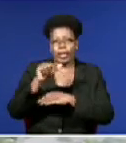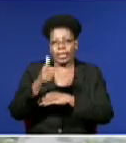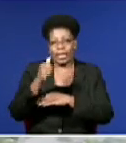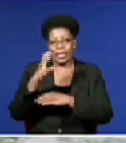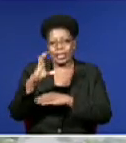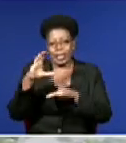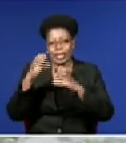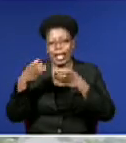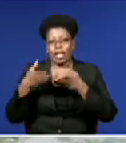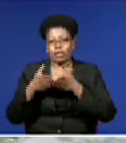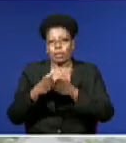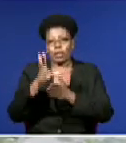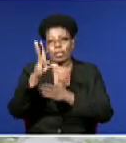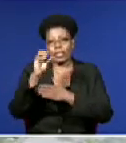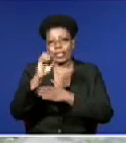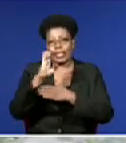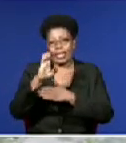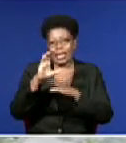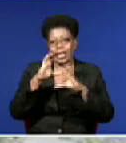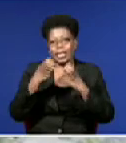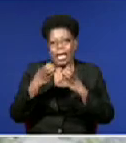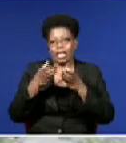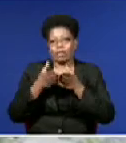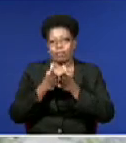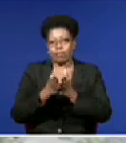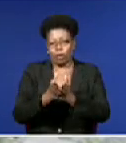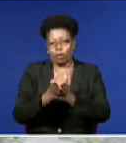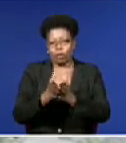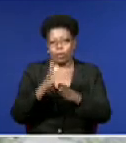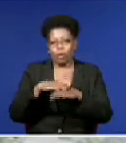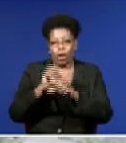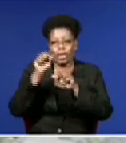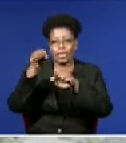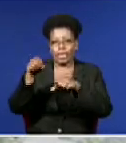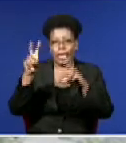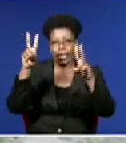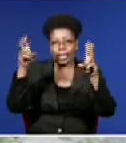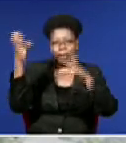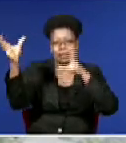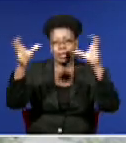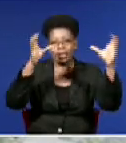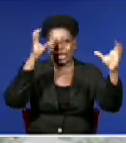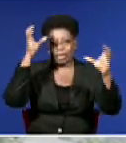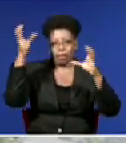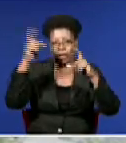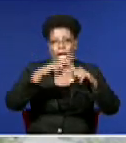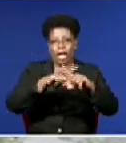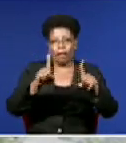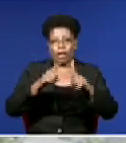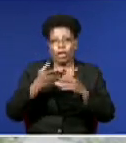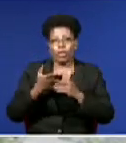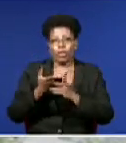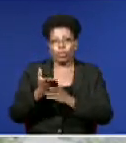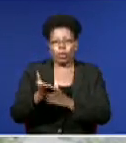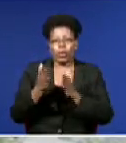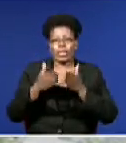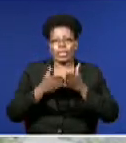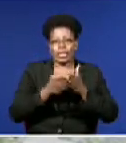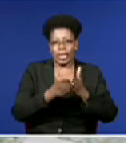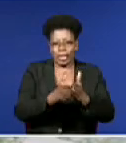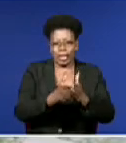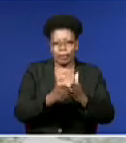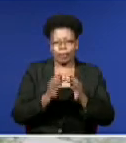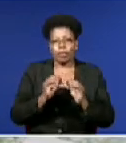sloops along with 6 E-class sloops will all be sailing the seas. This year's theme is celebrating our diversity through sailing, and organizers